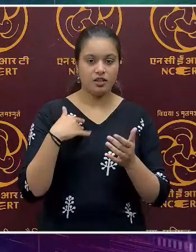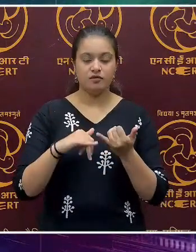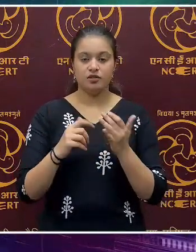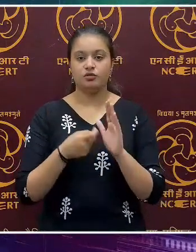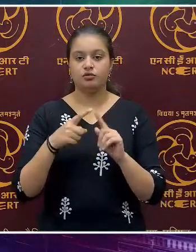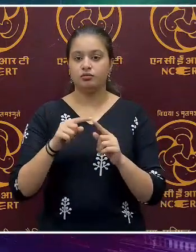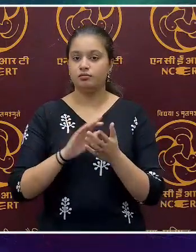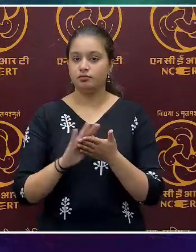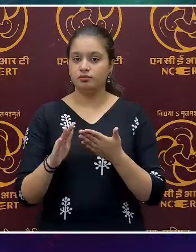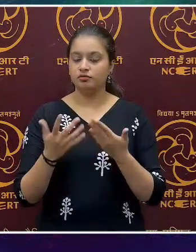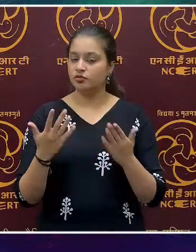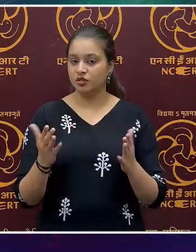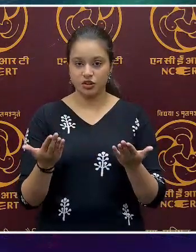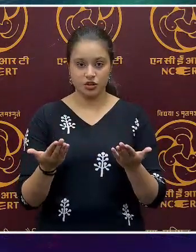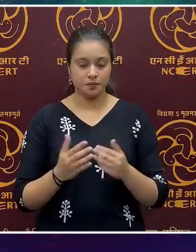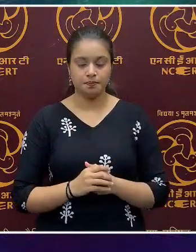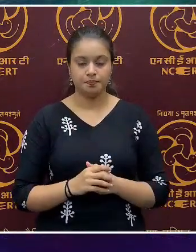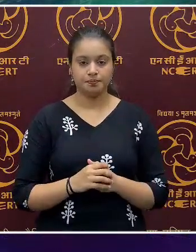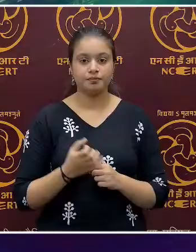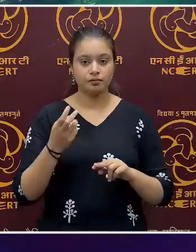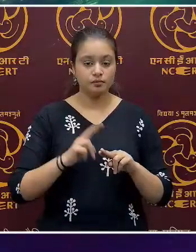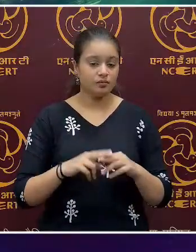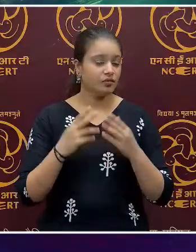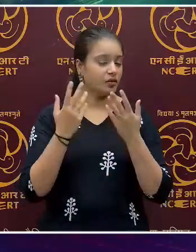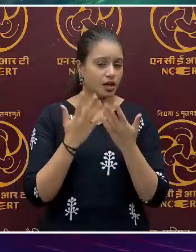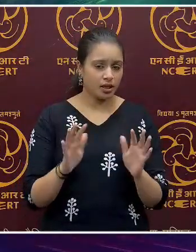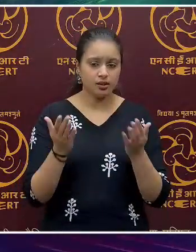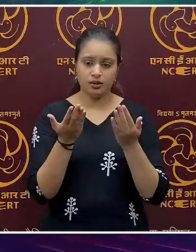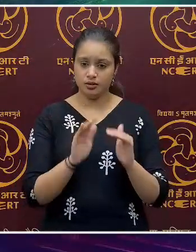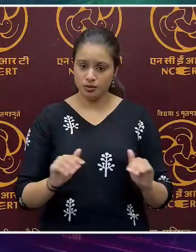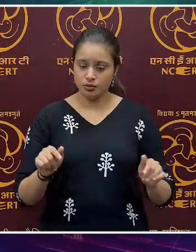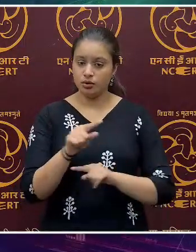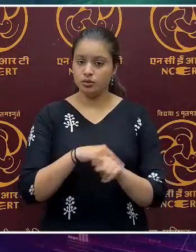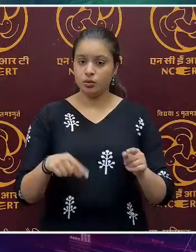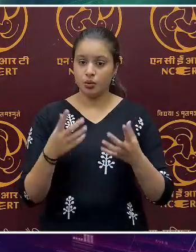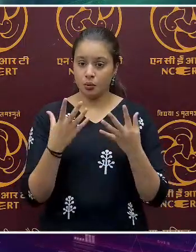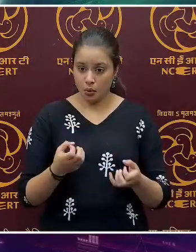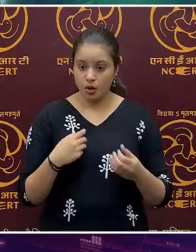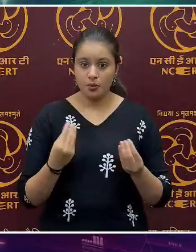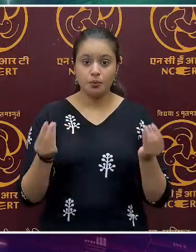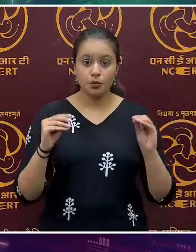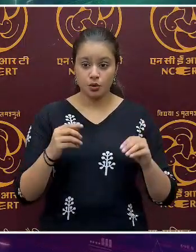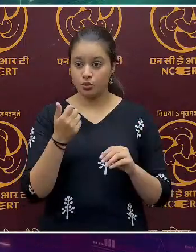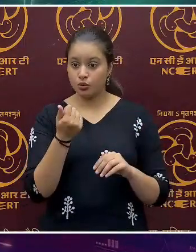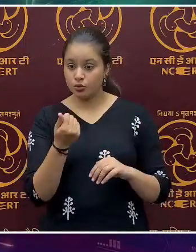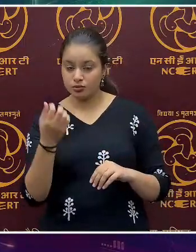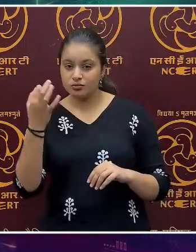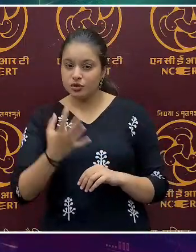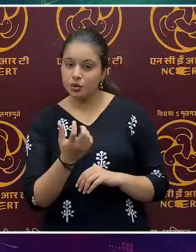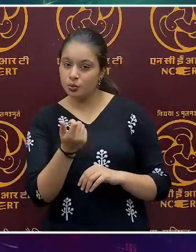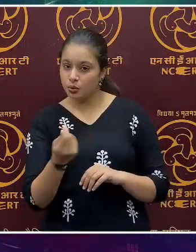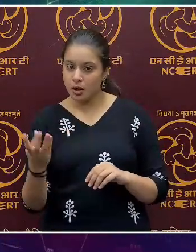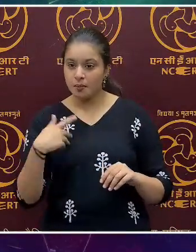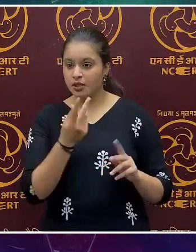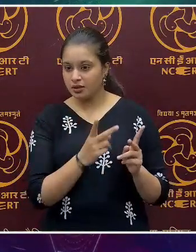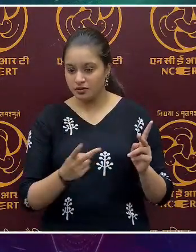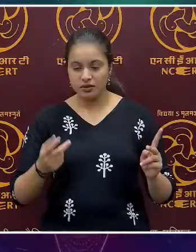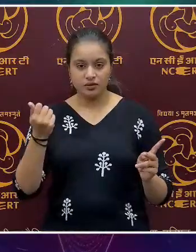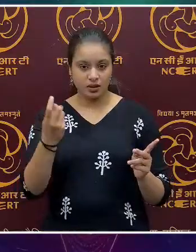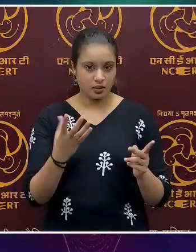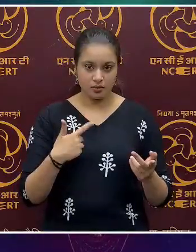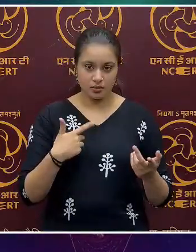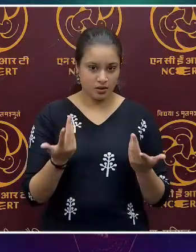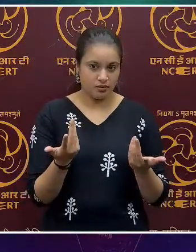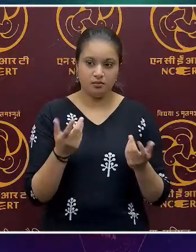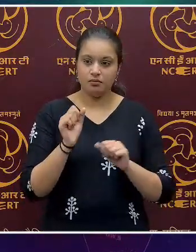here. So if any student want to explore any new number, like with the different numbers, like if any